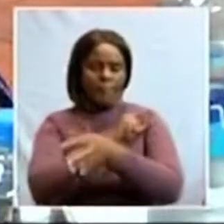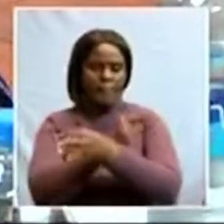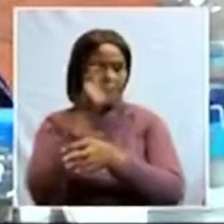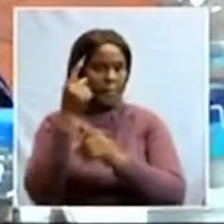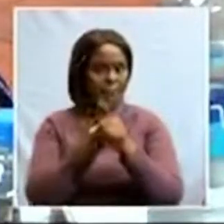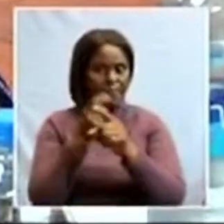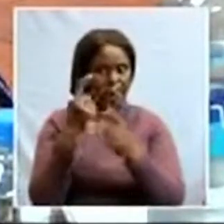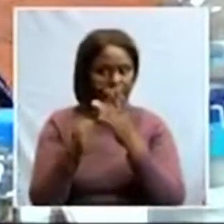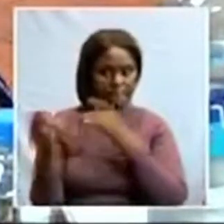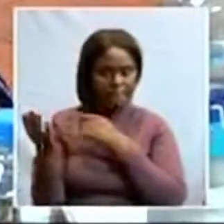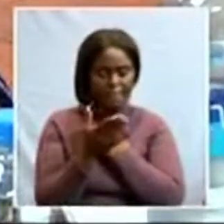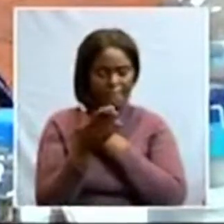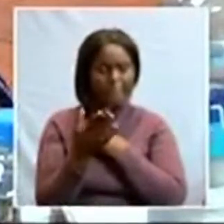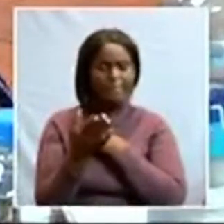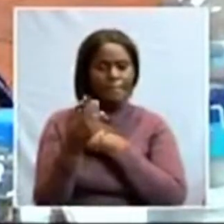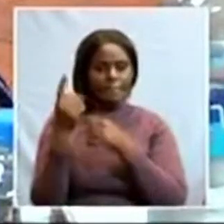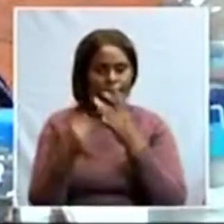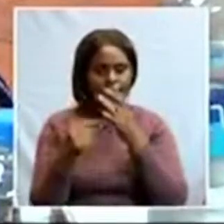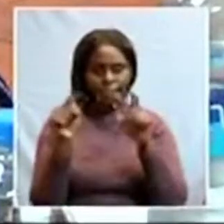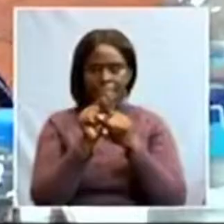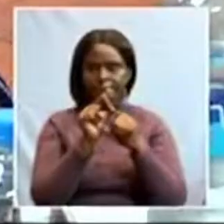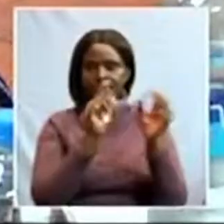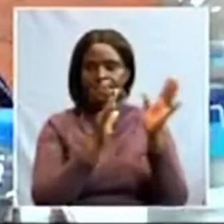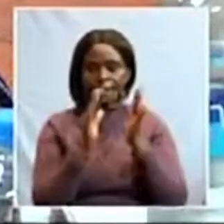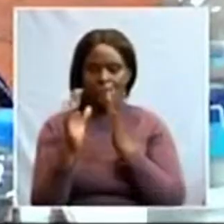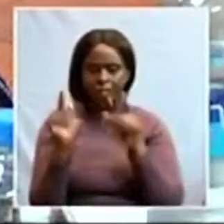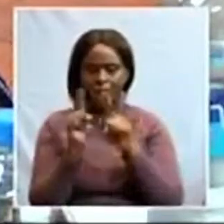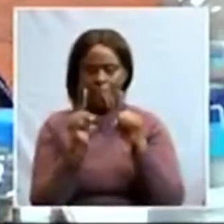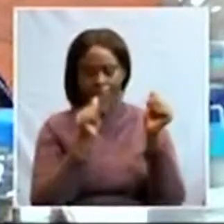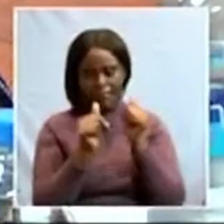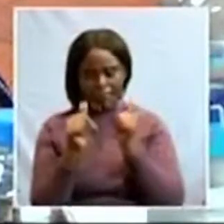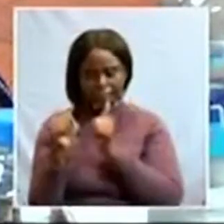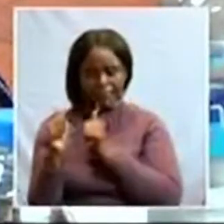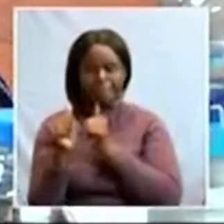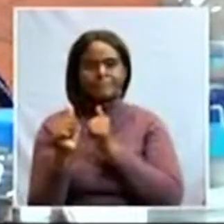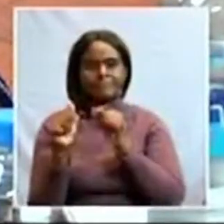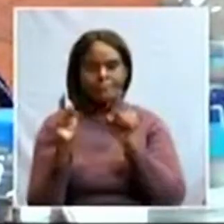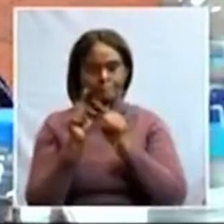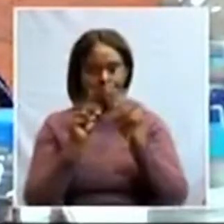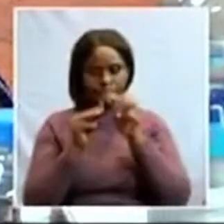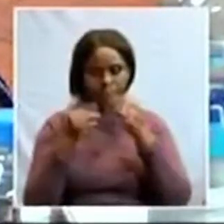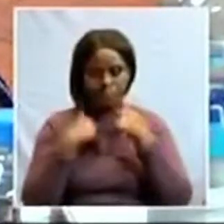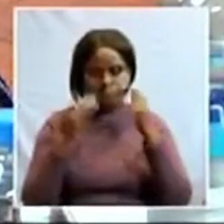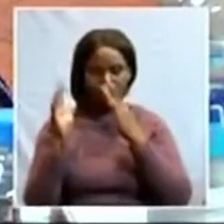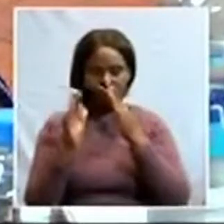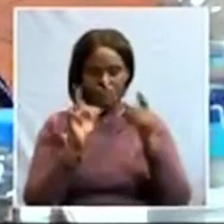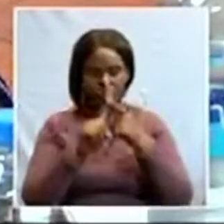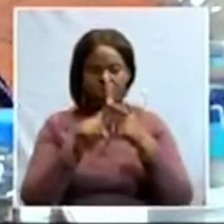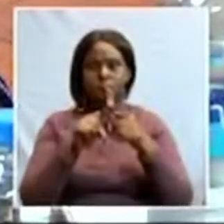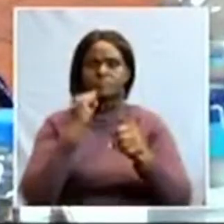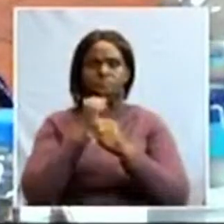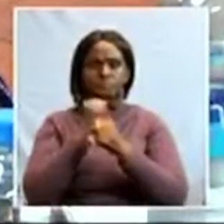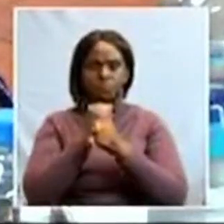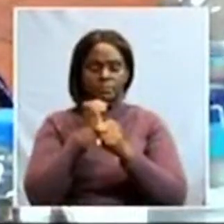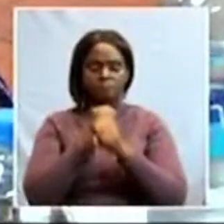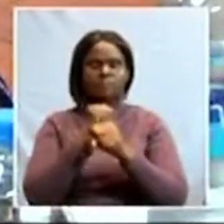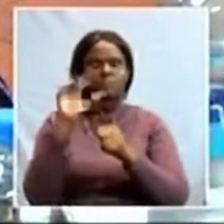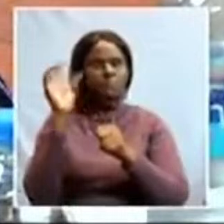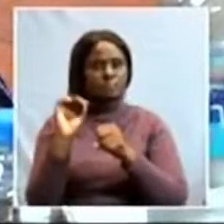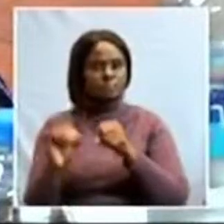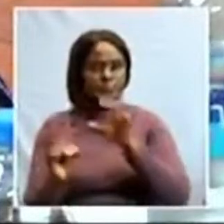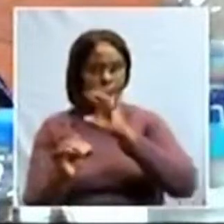from what was estimated. Action taken, management has planned to execute